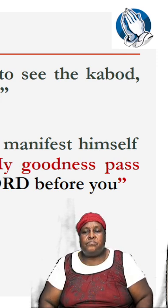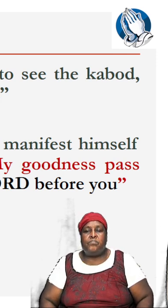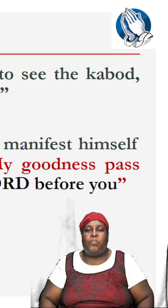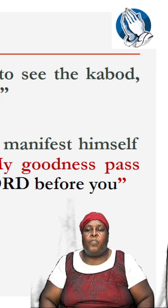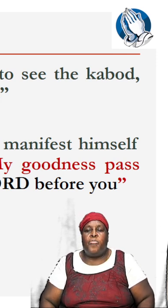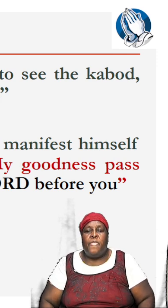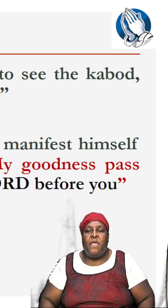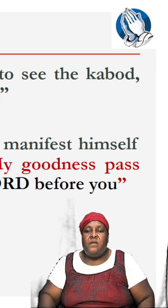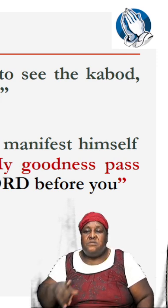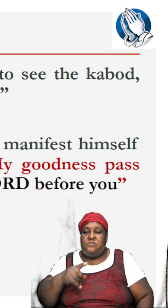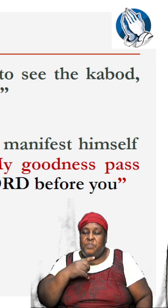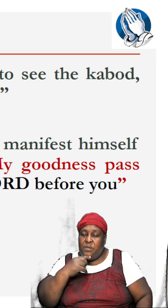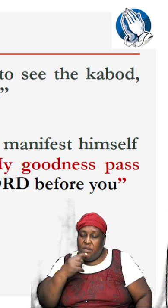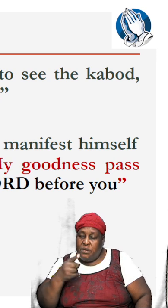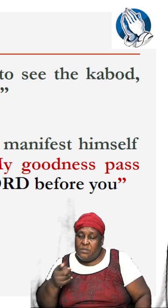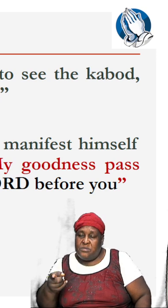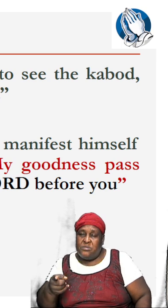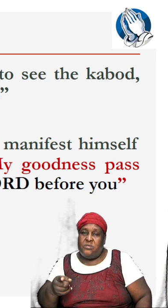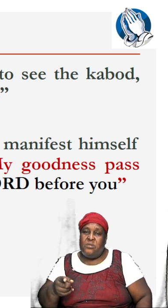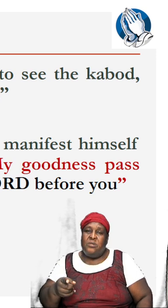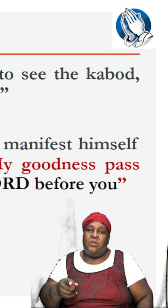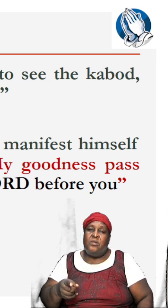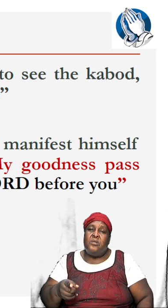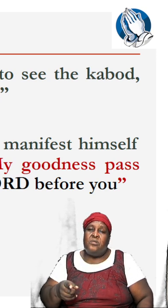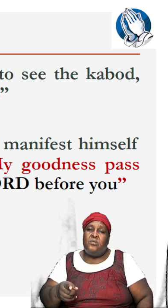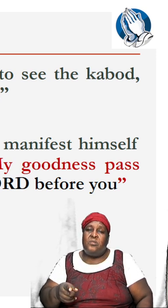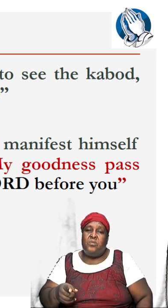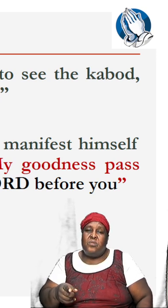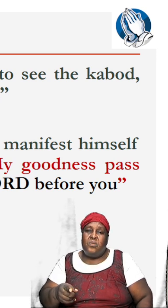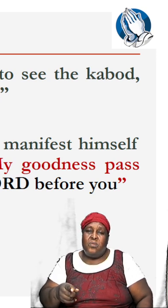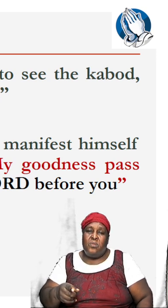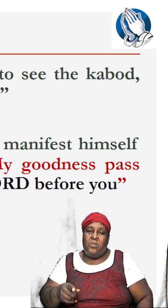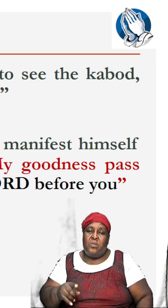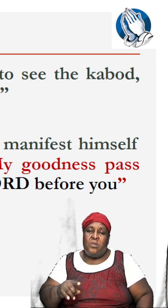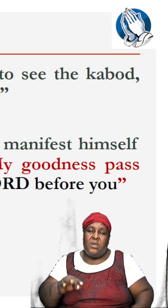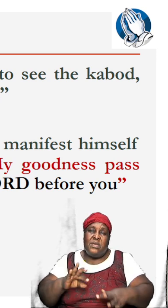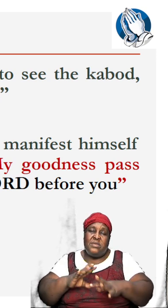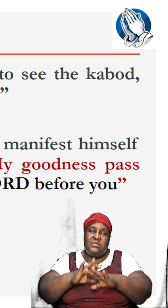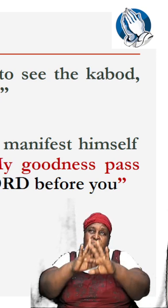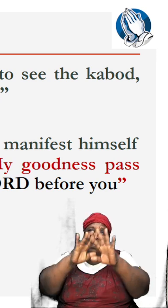It speaks to the quantity. It speaks to splendor.